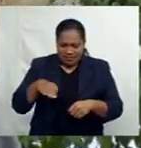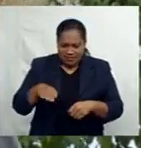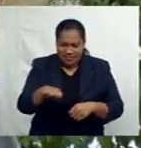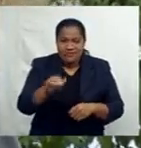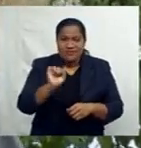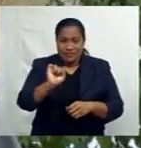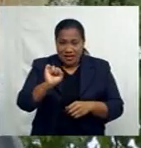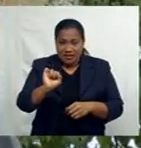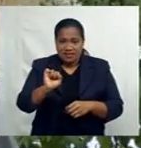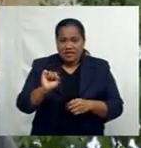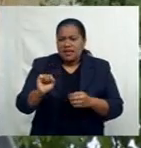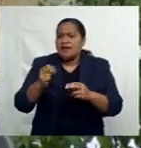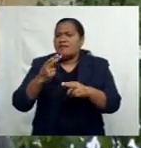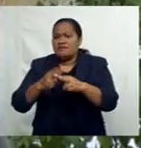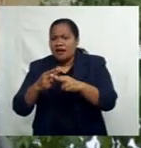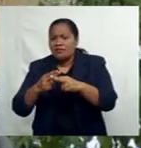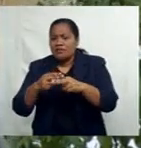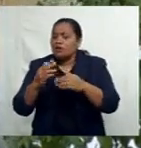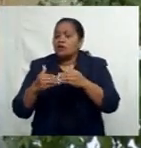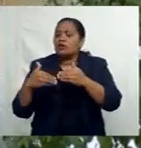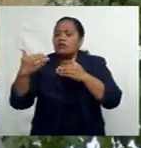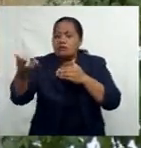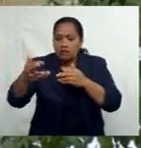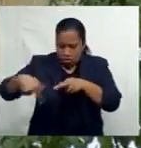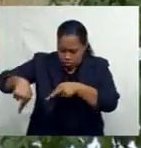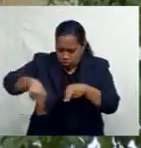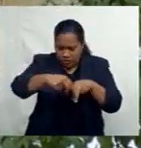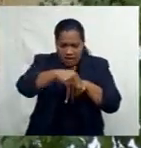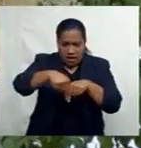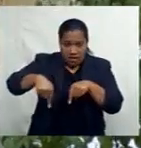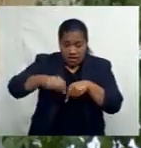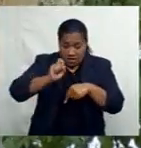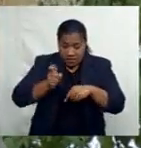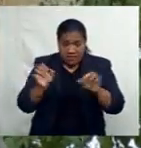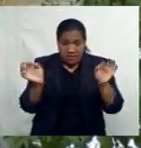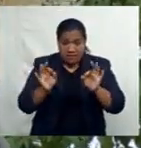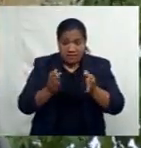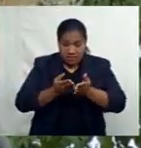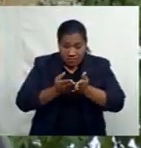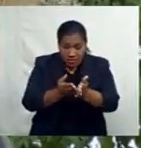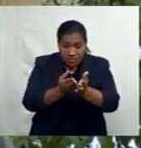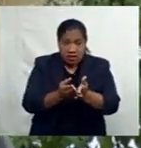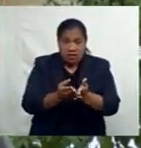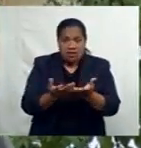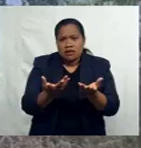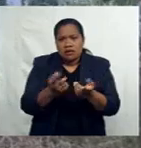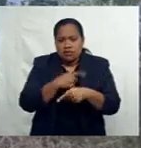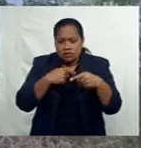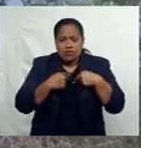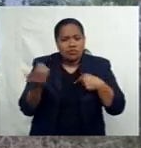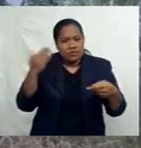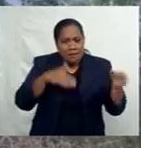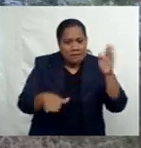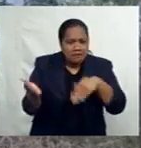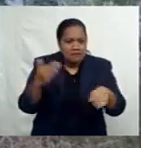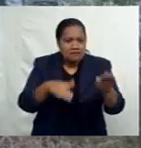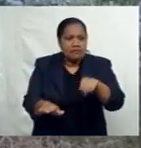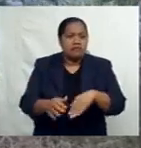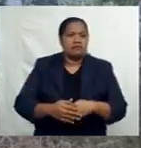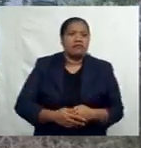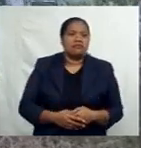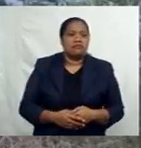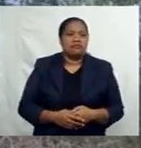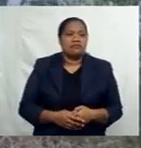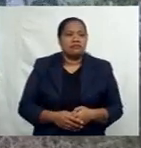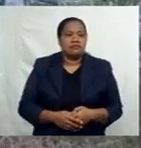farms are on the side of the river. If there is no punt or boat to bring us across, we would swim. The original bridge was damaged